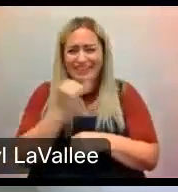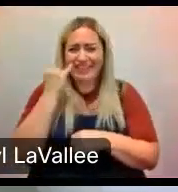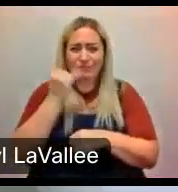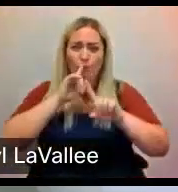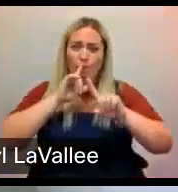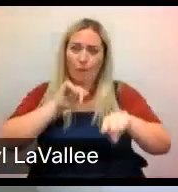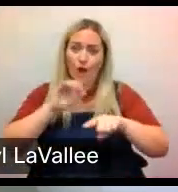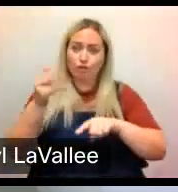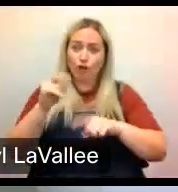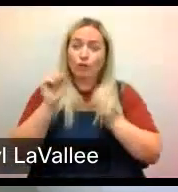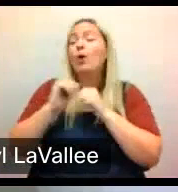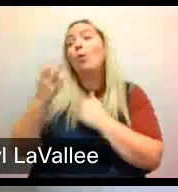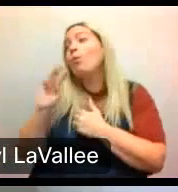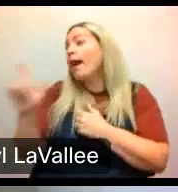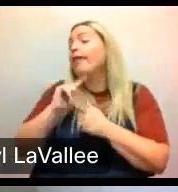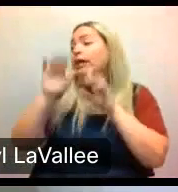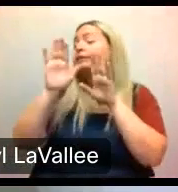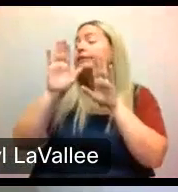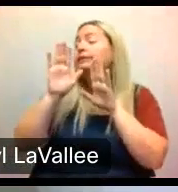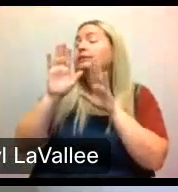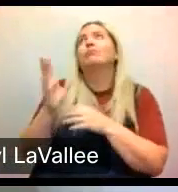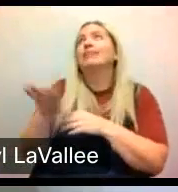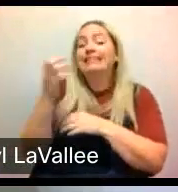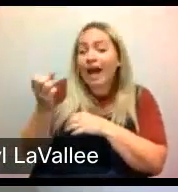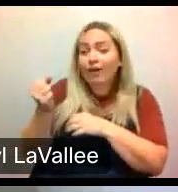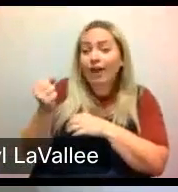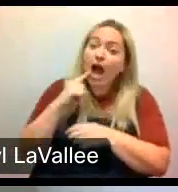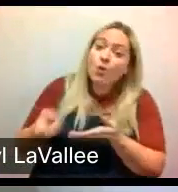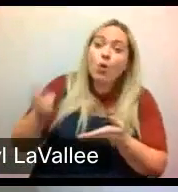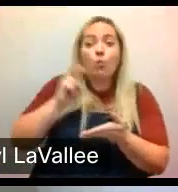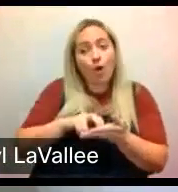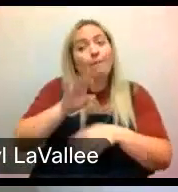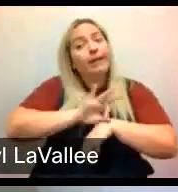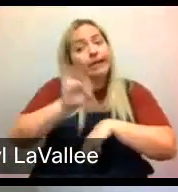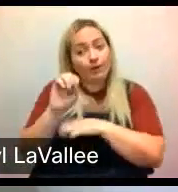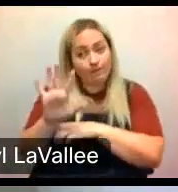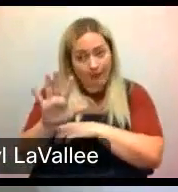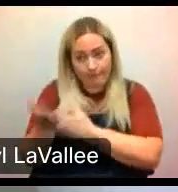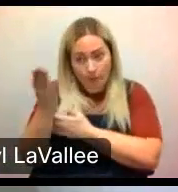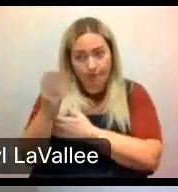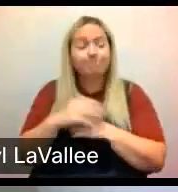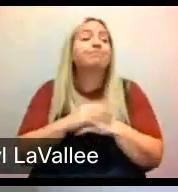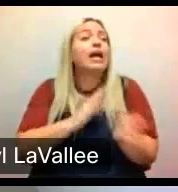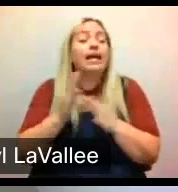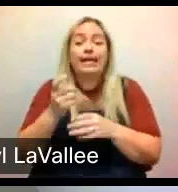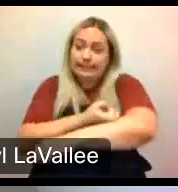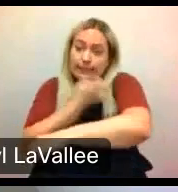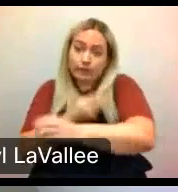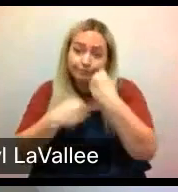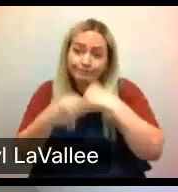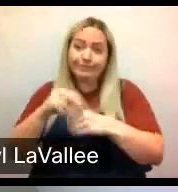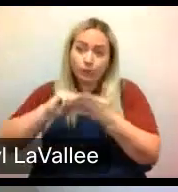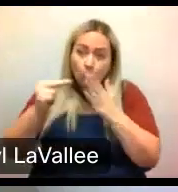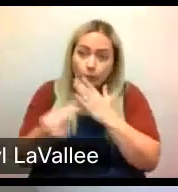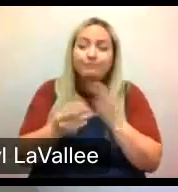responded to John with, well, on Saturday, I woke up at 9:05 a.m. I had cereal and a piece of